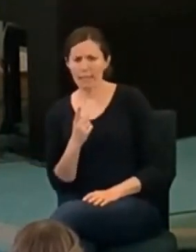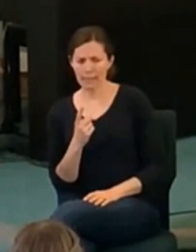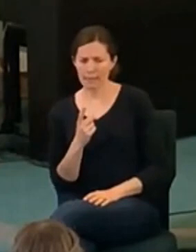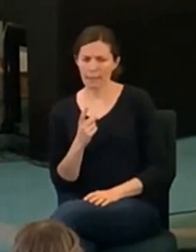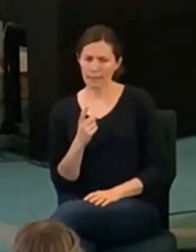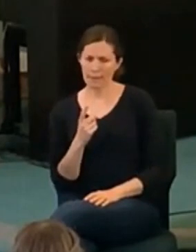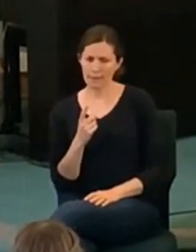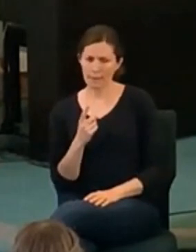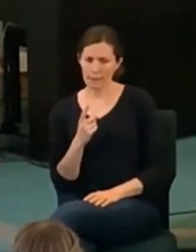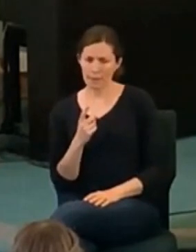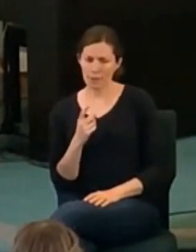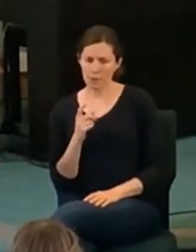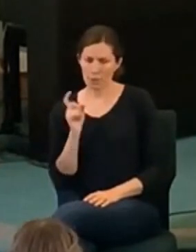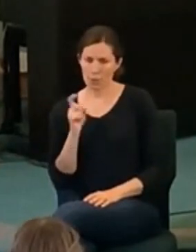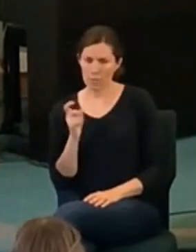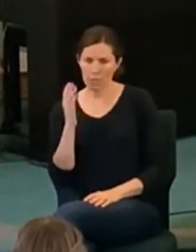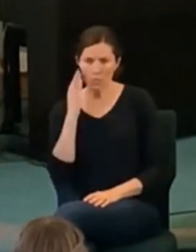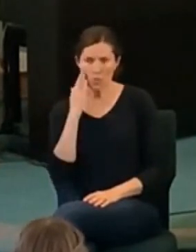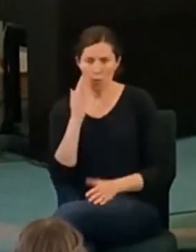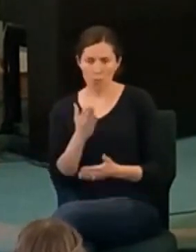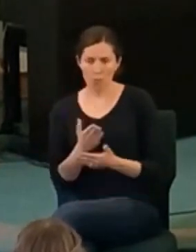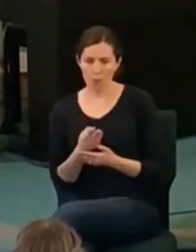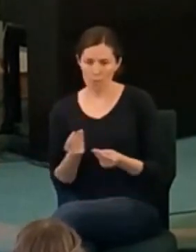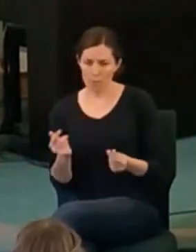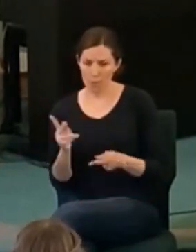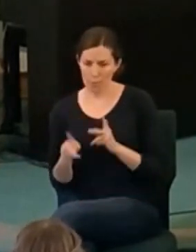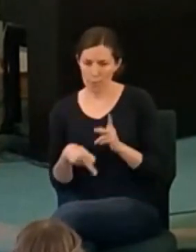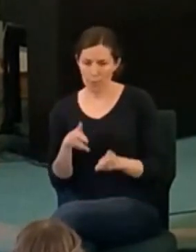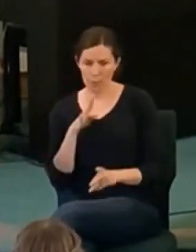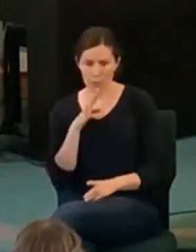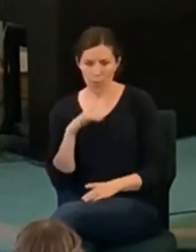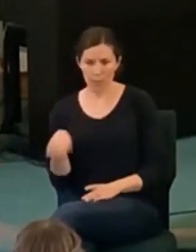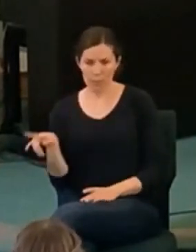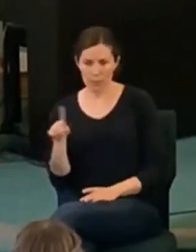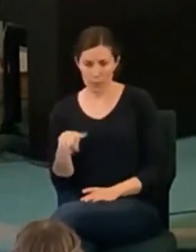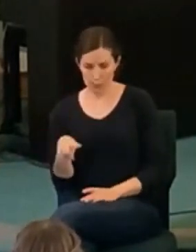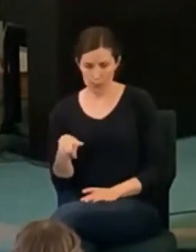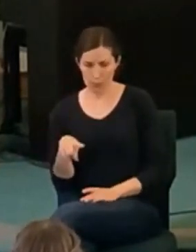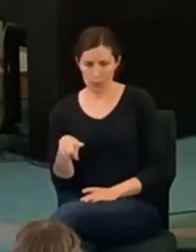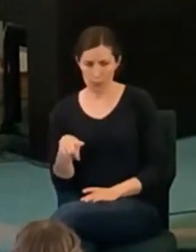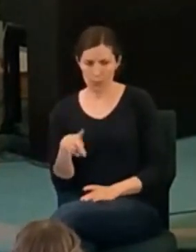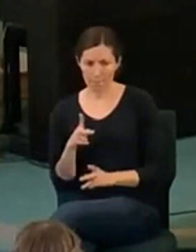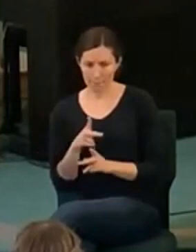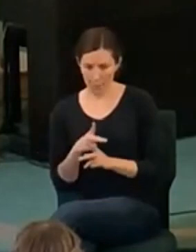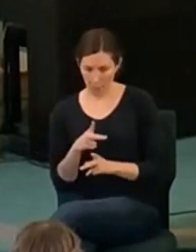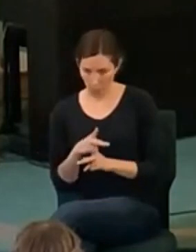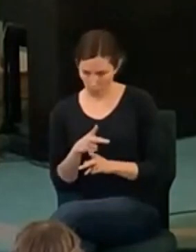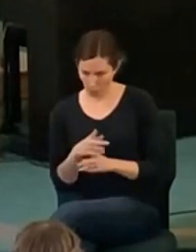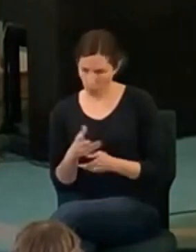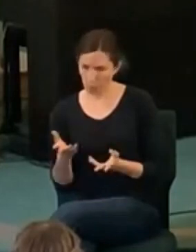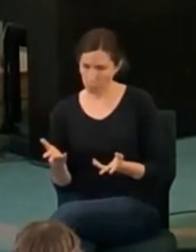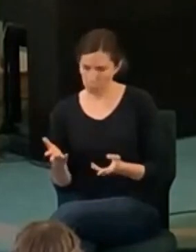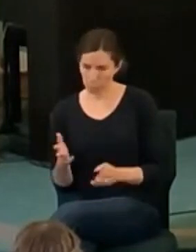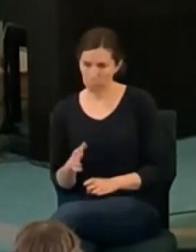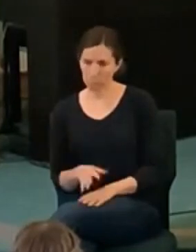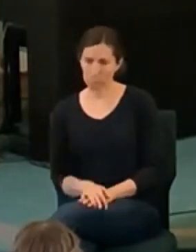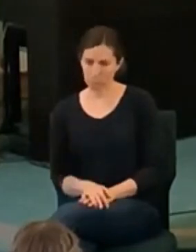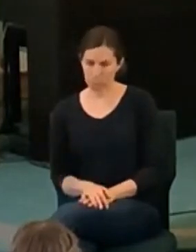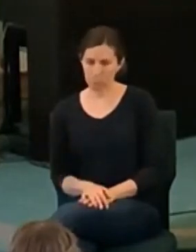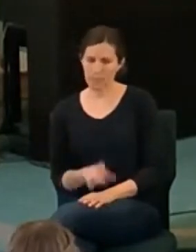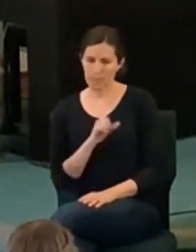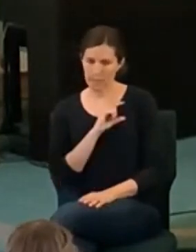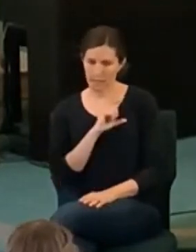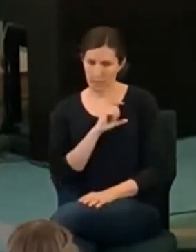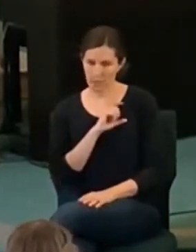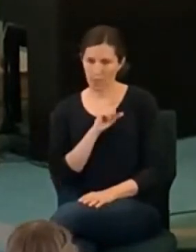kind of give them love. And I always tell them, I don't want to know your story, your background. I'm just going to love you and not worry about any of that. But some people in the